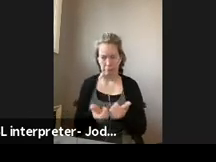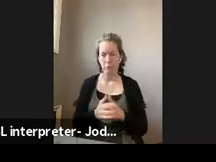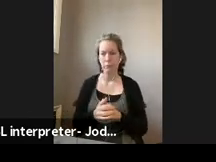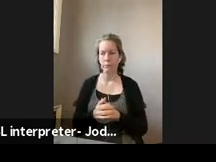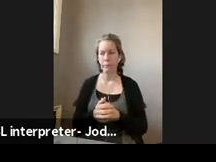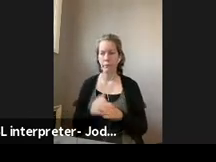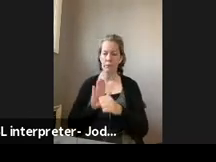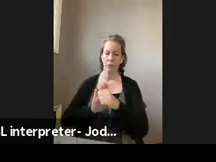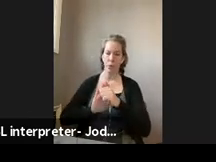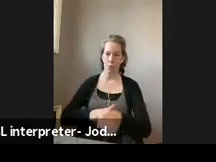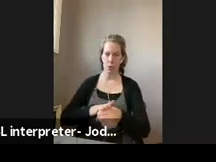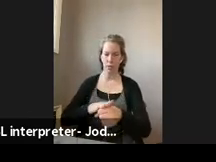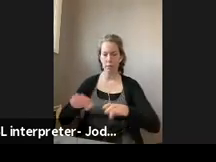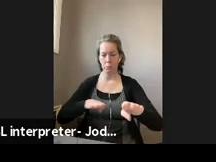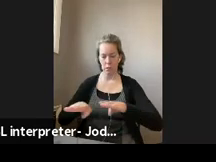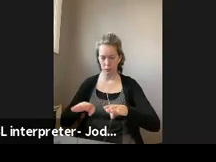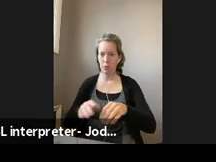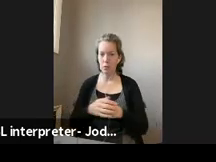Oppressive behaviors, good.